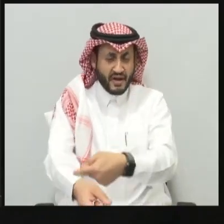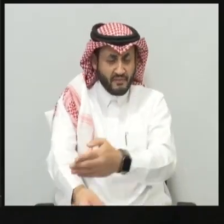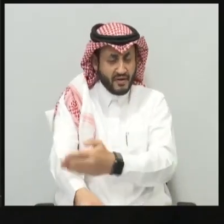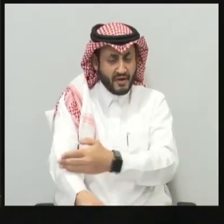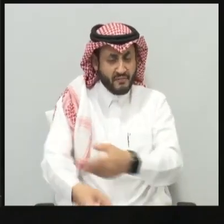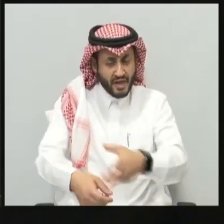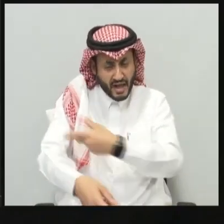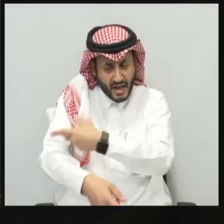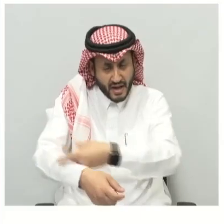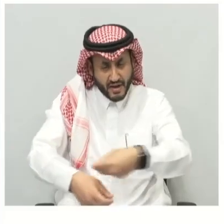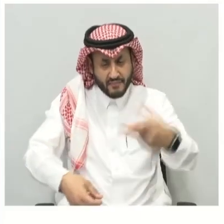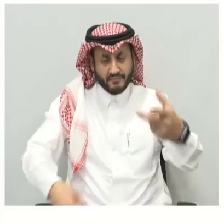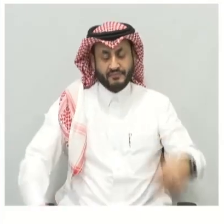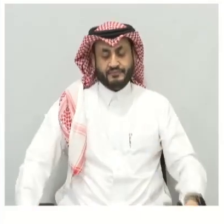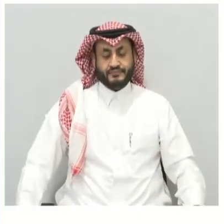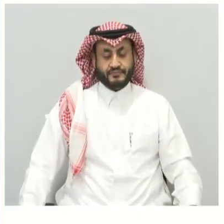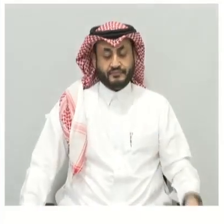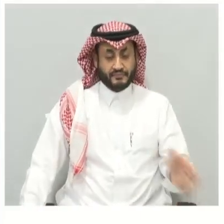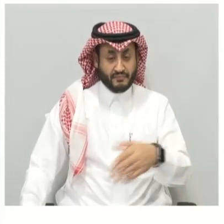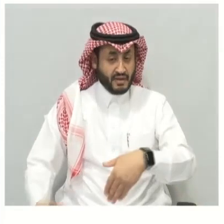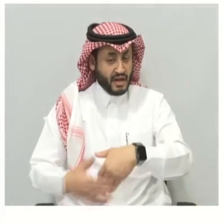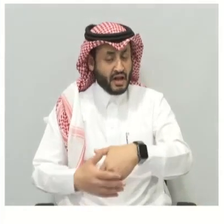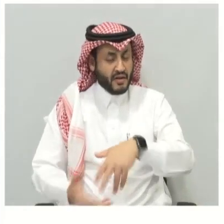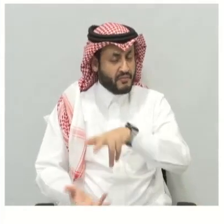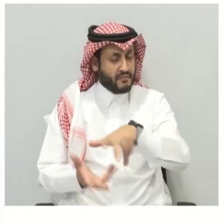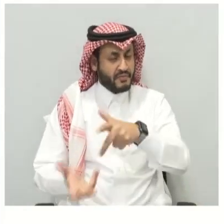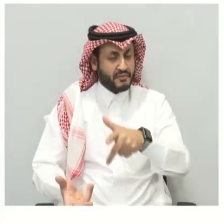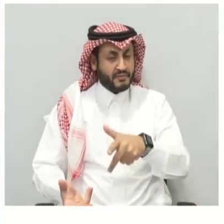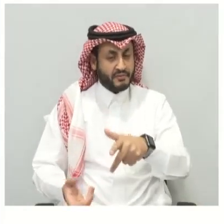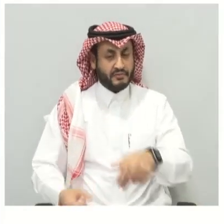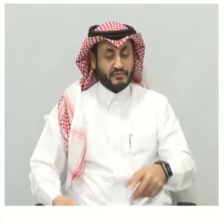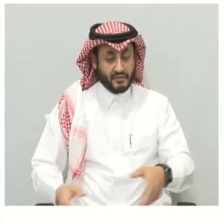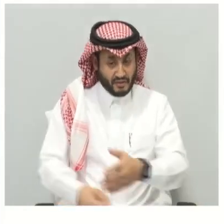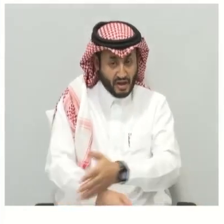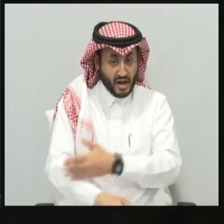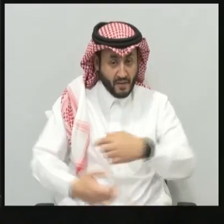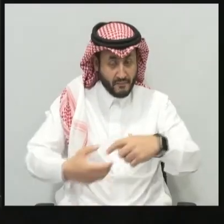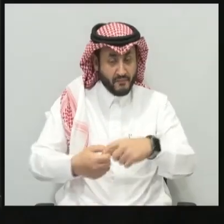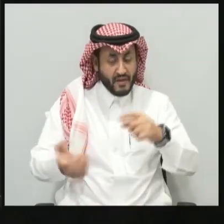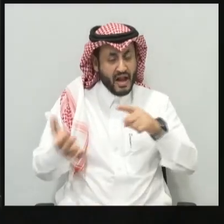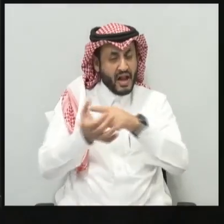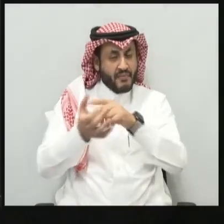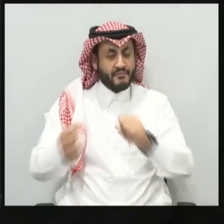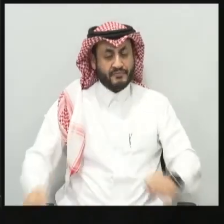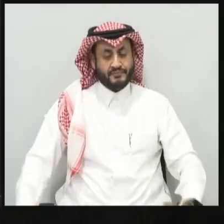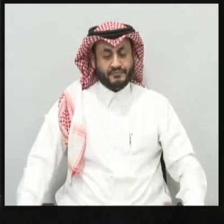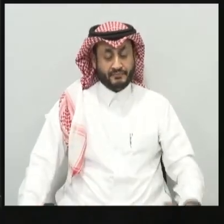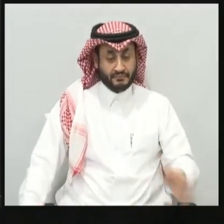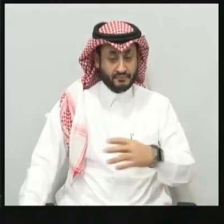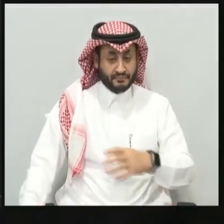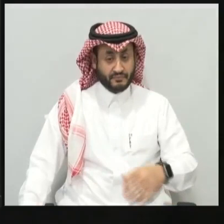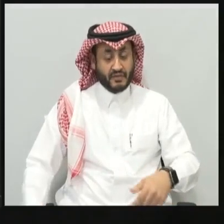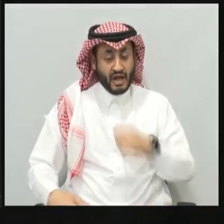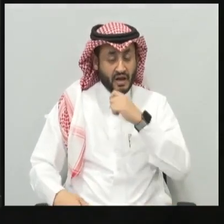heals the patients. And what about the player? The player helps his team in scoring goals. And what about